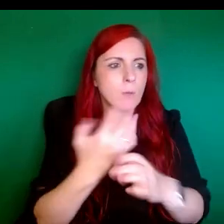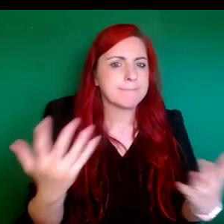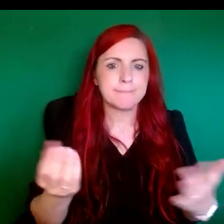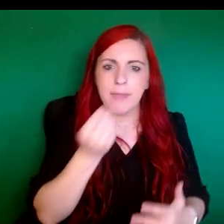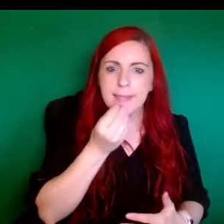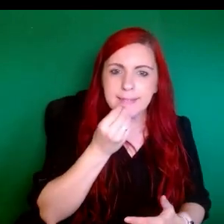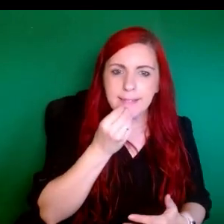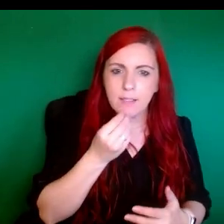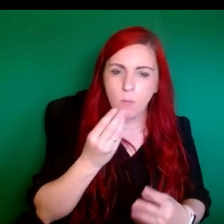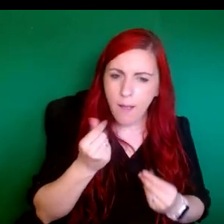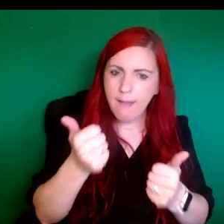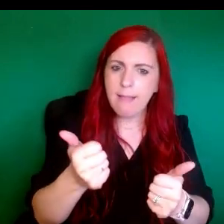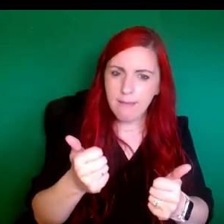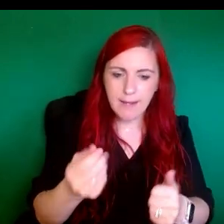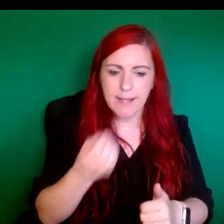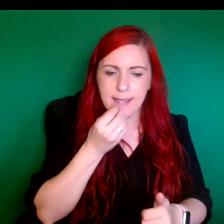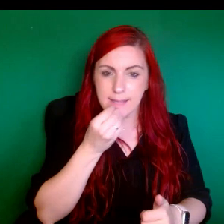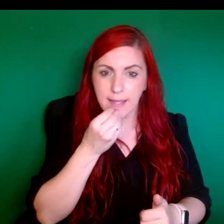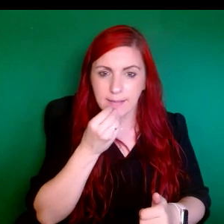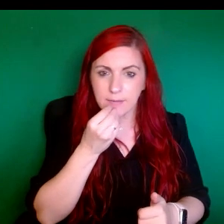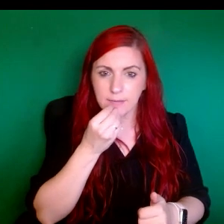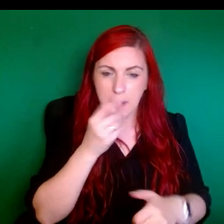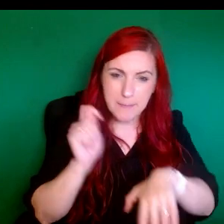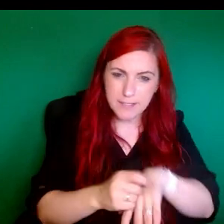the earliest possible opportunity so that they can